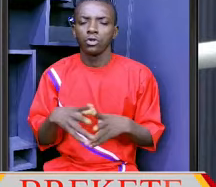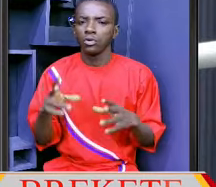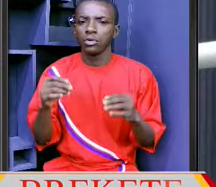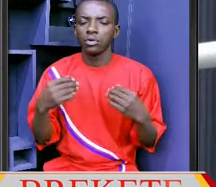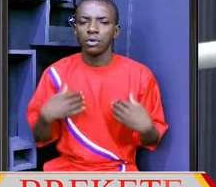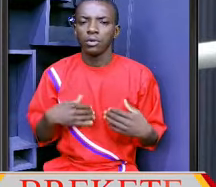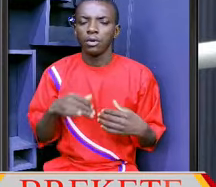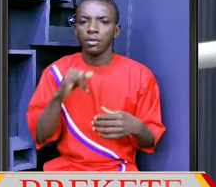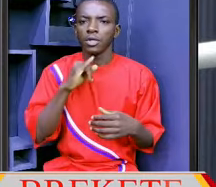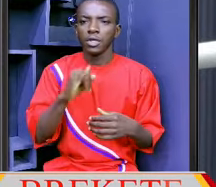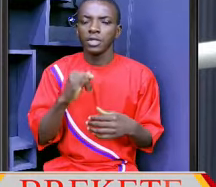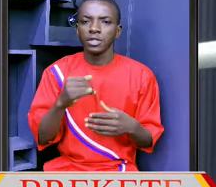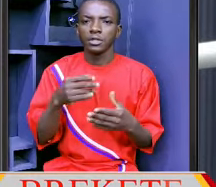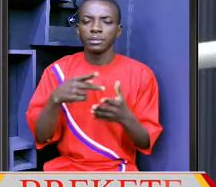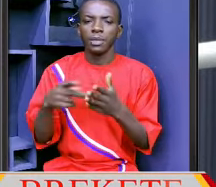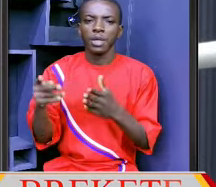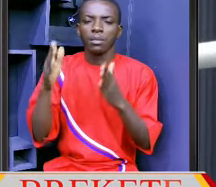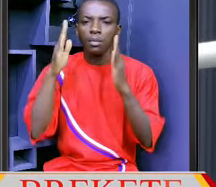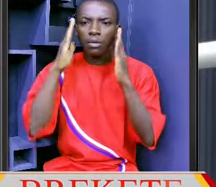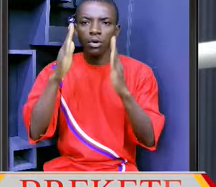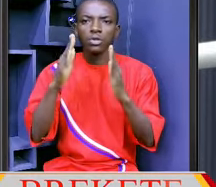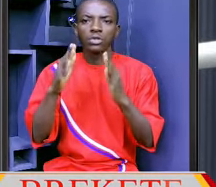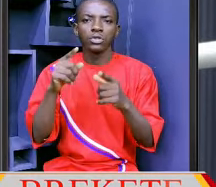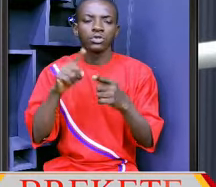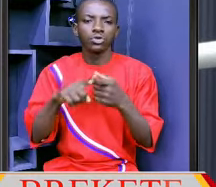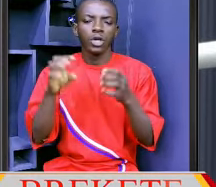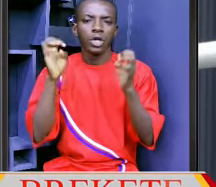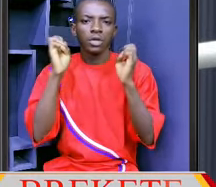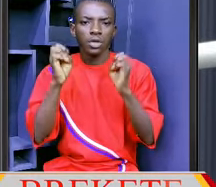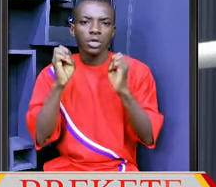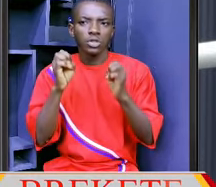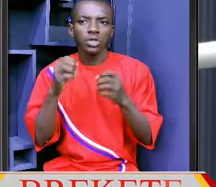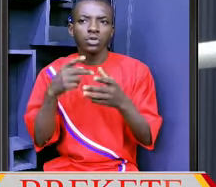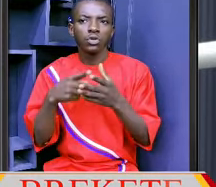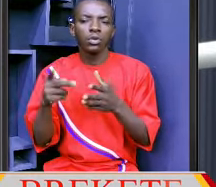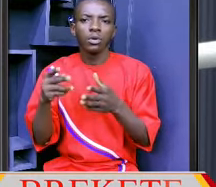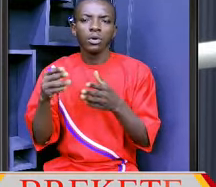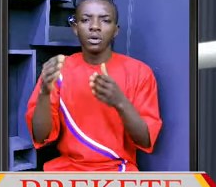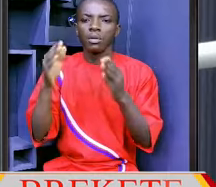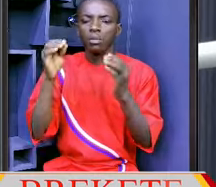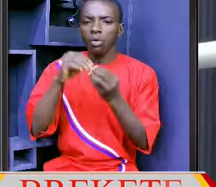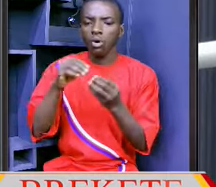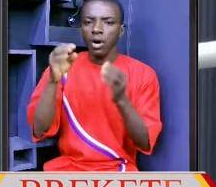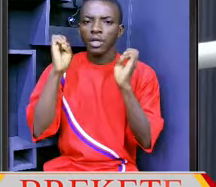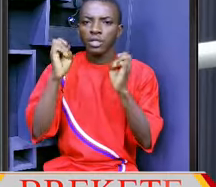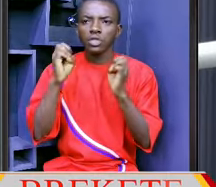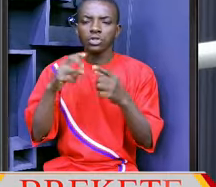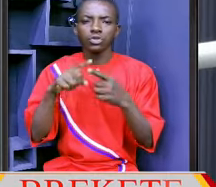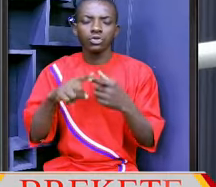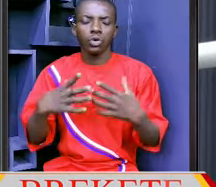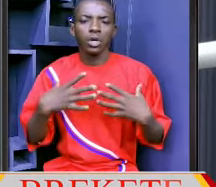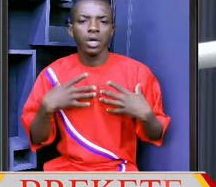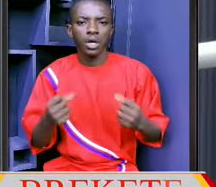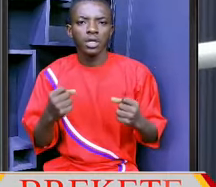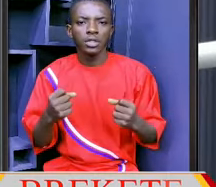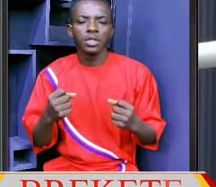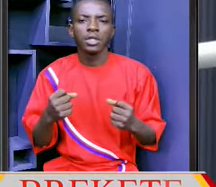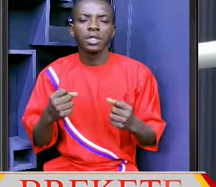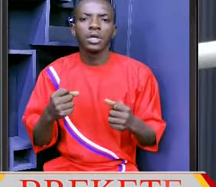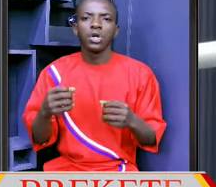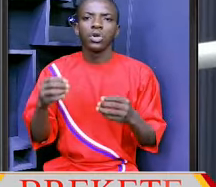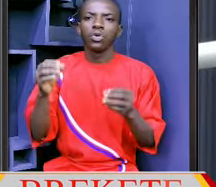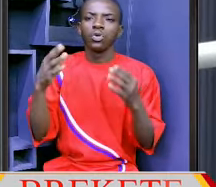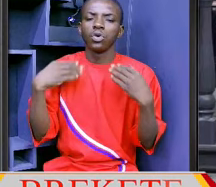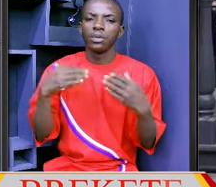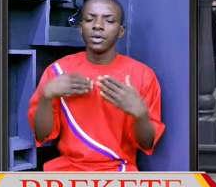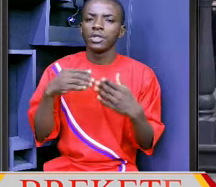Nobody is paying more attention to education. Nobody is paying more attention to health. Nobody is paying